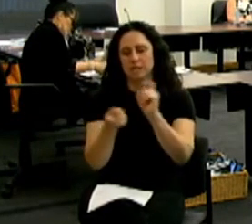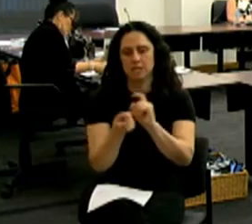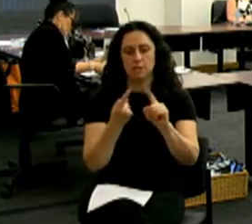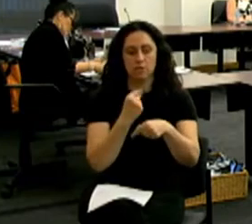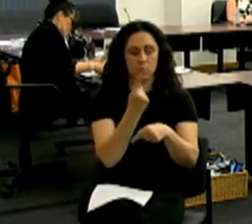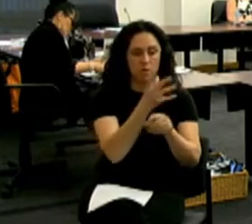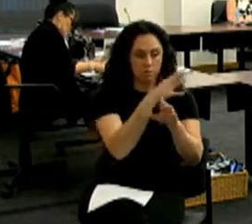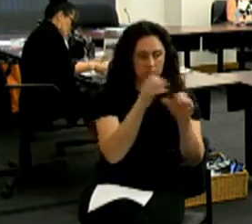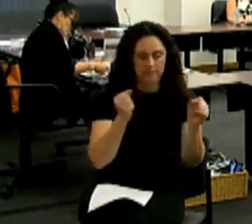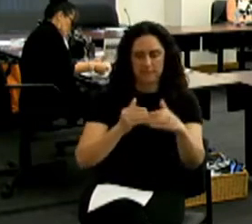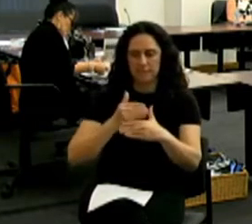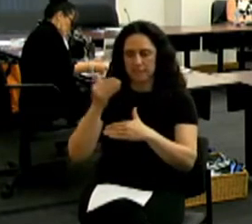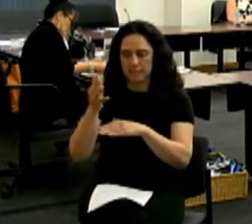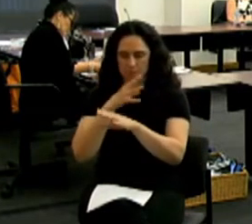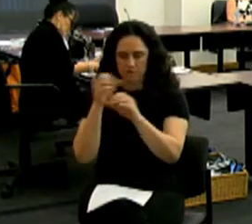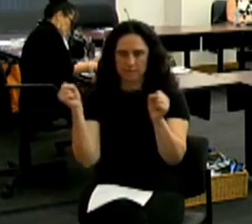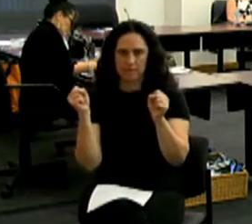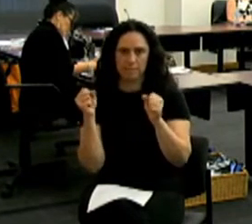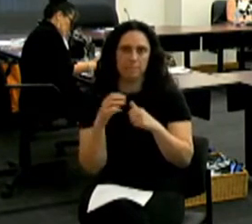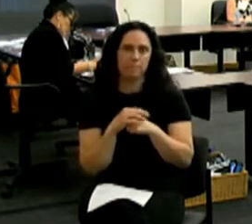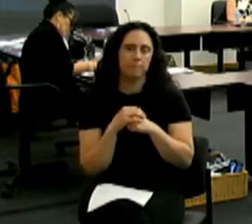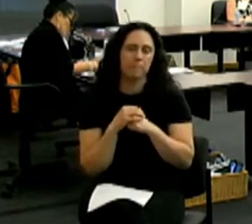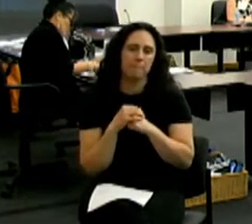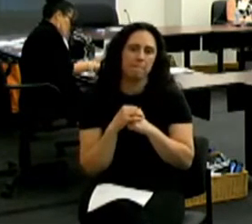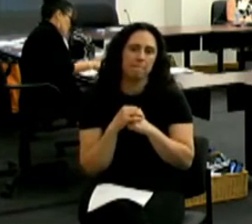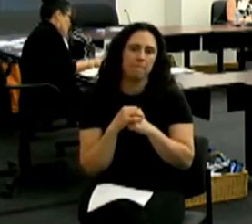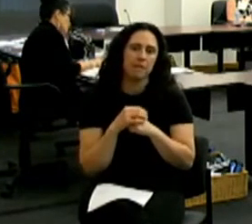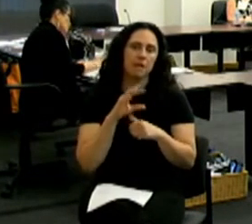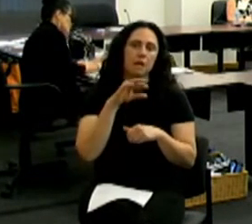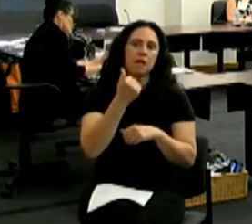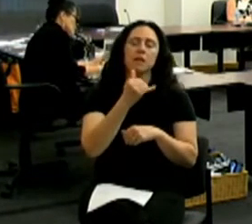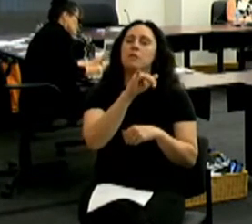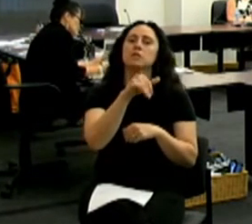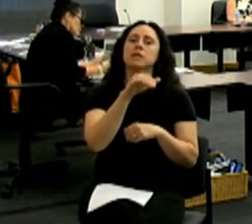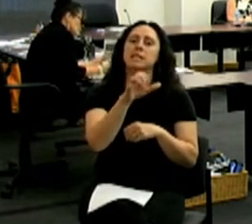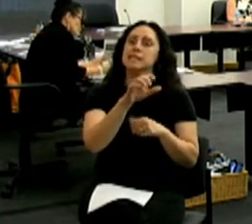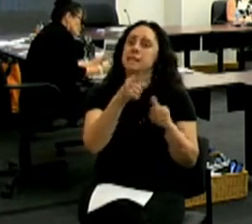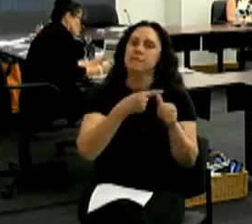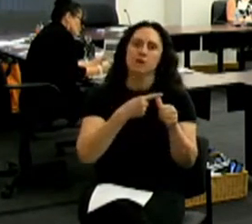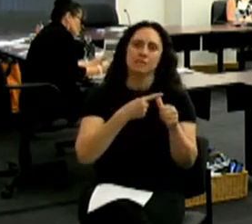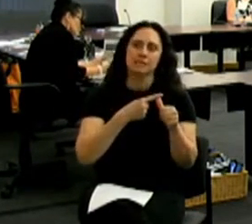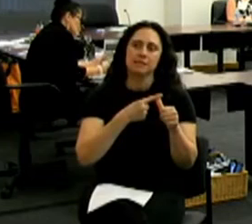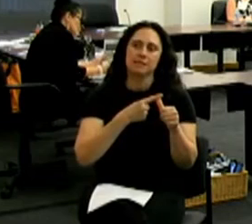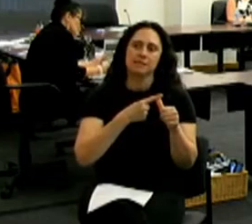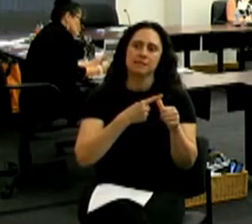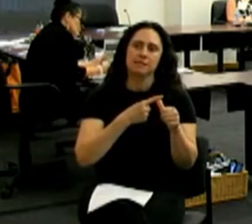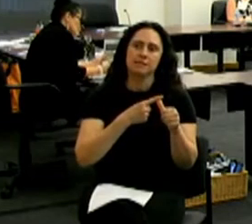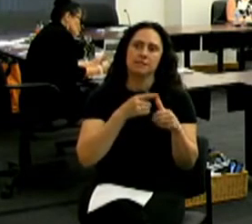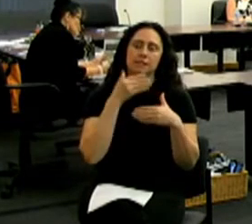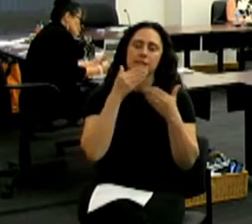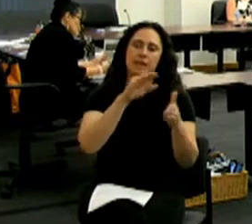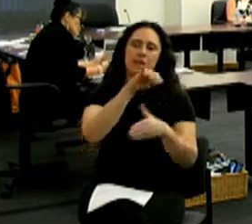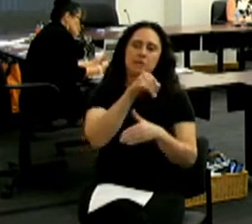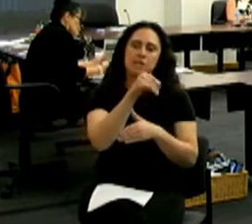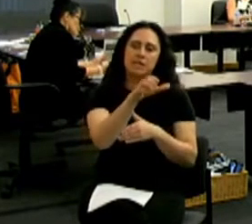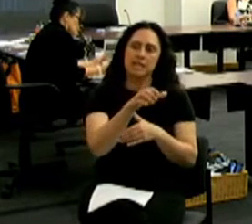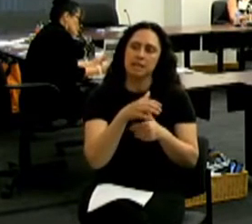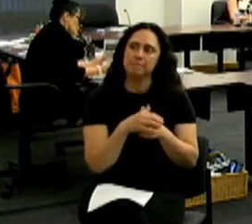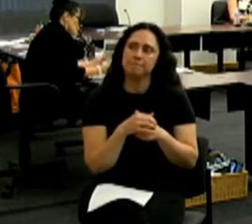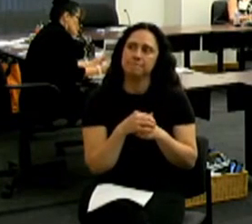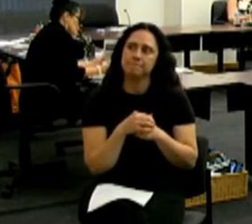from one president to another. Another JJC first. Thank you,